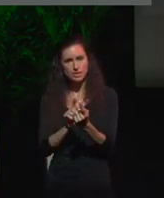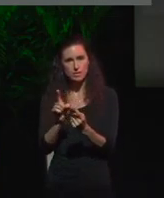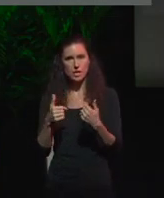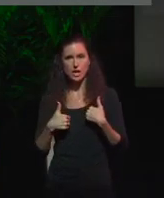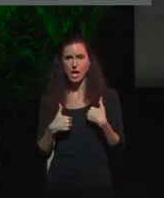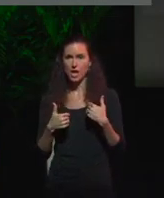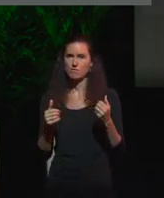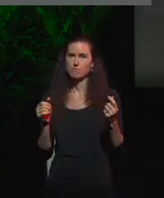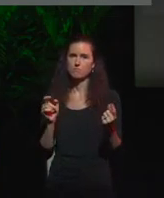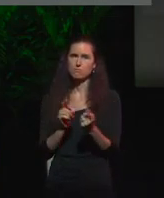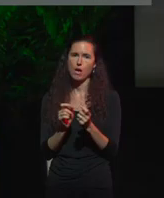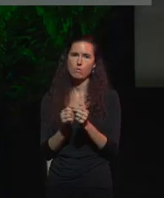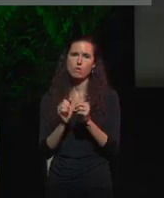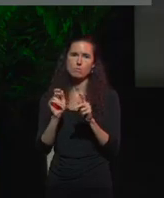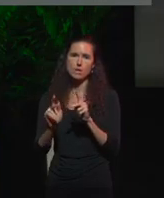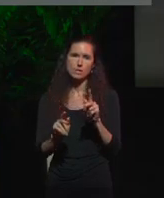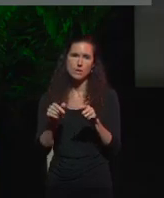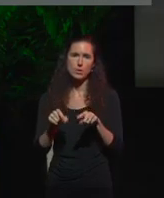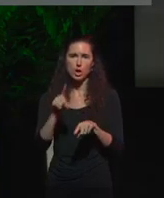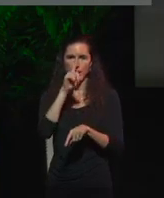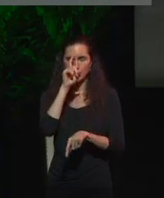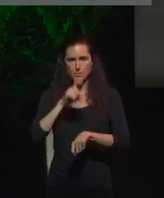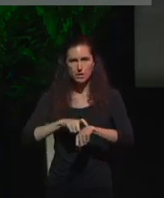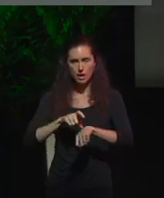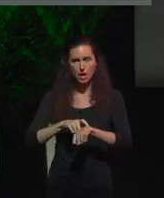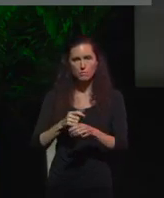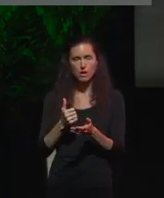lot of you faculty this summer and helped